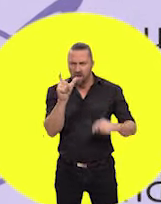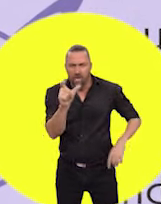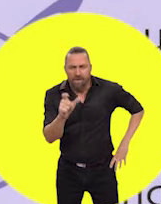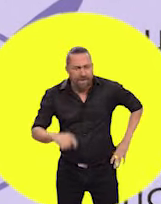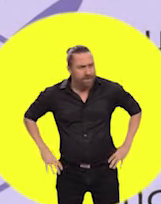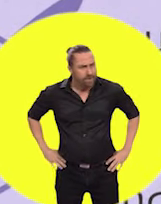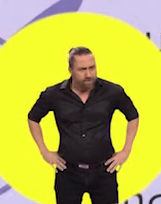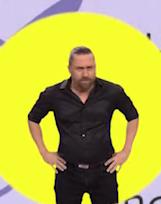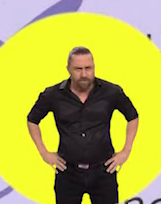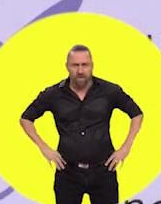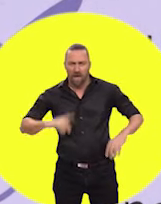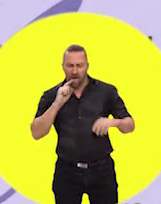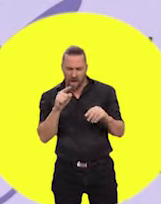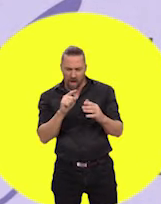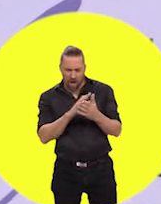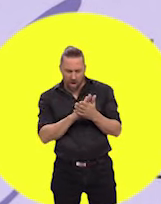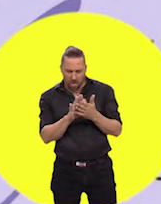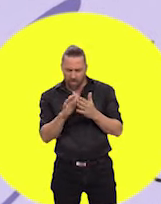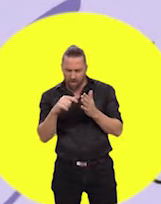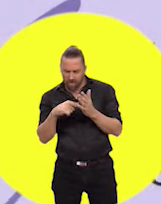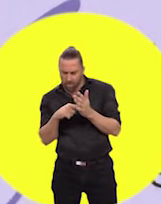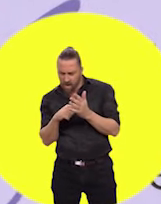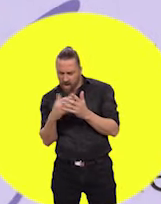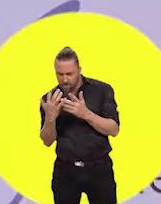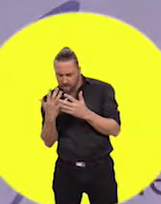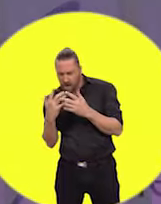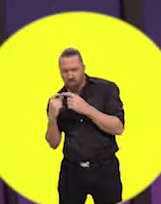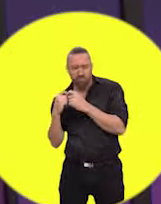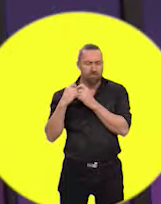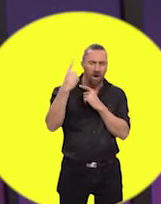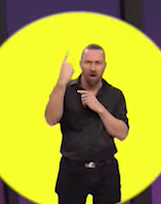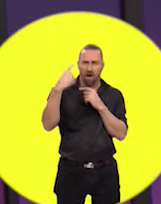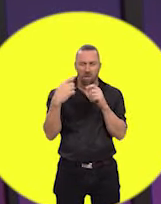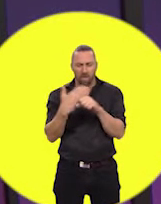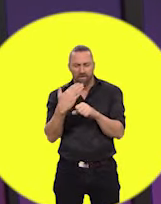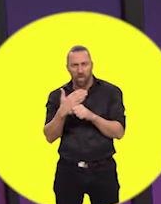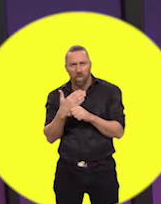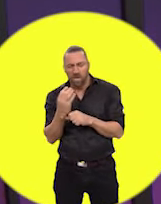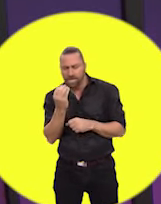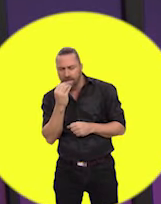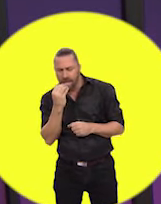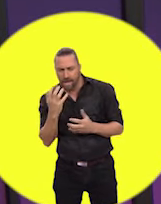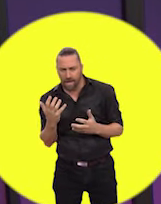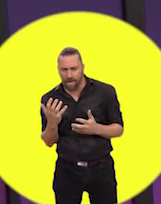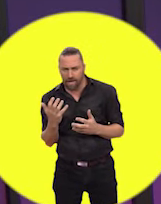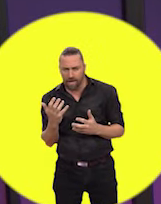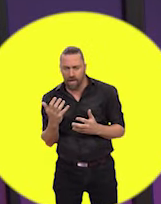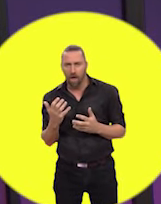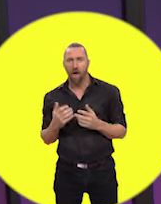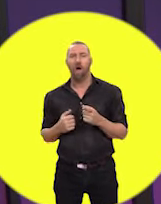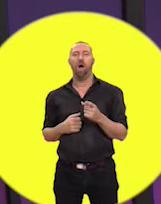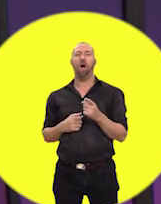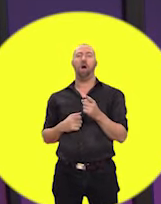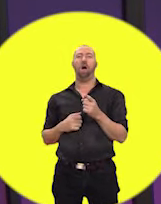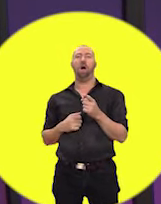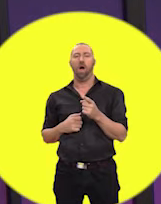And with hyperdrive thrust, they'd be back before tea. So those words mean that they